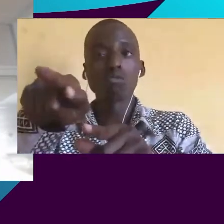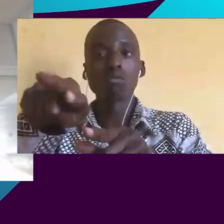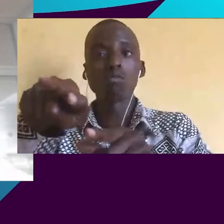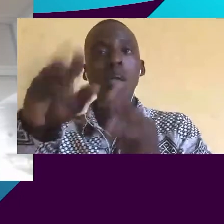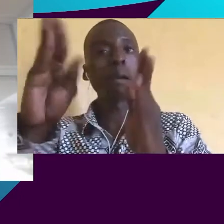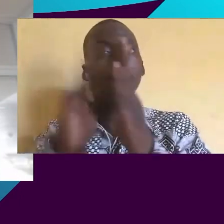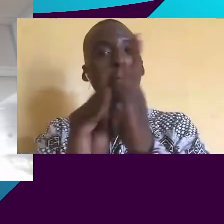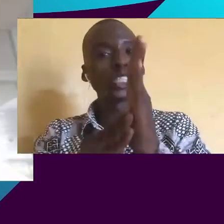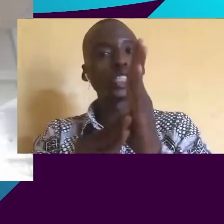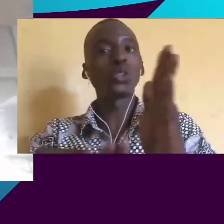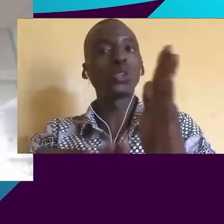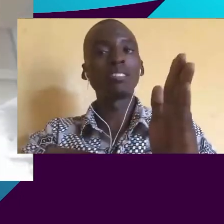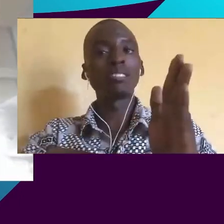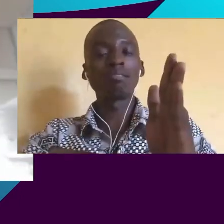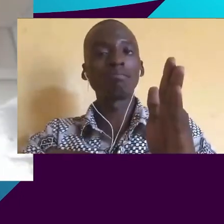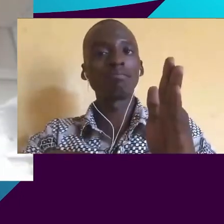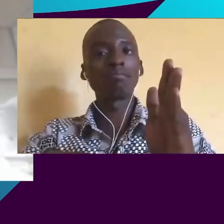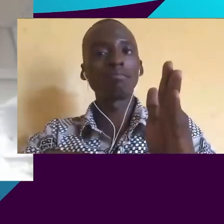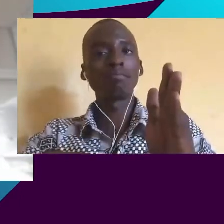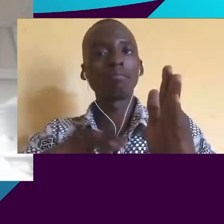age?